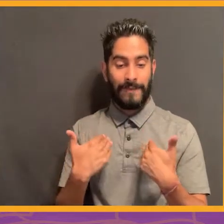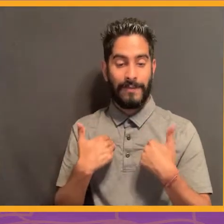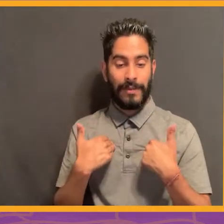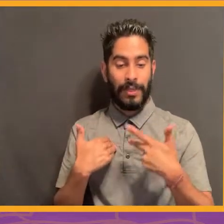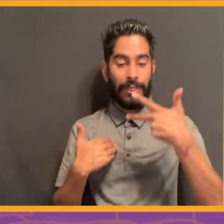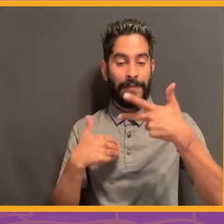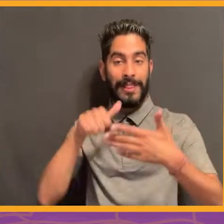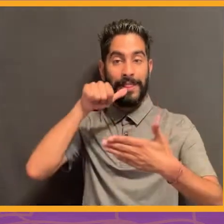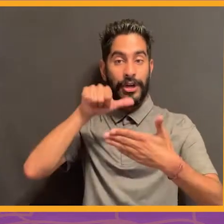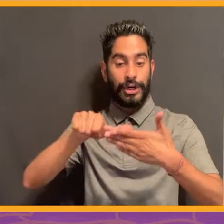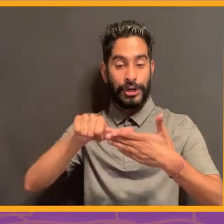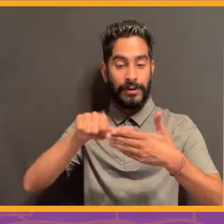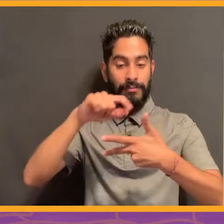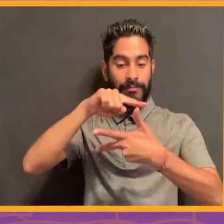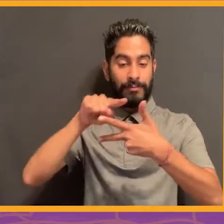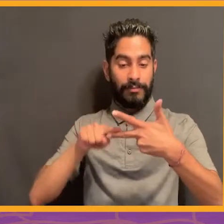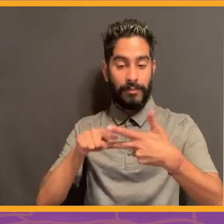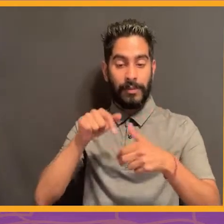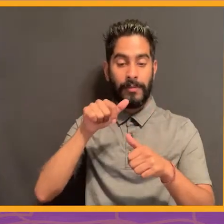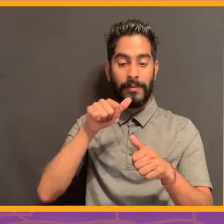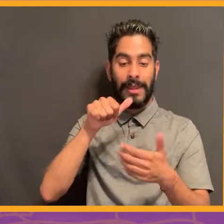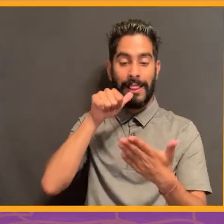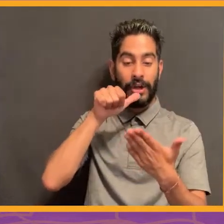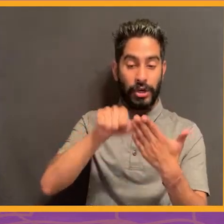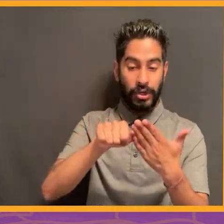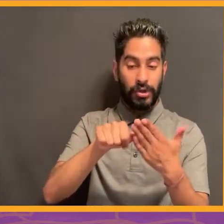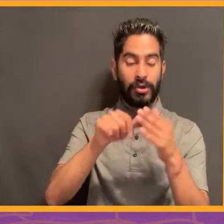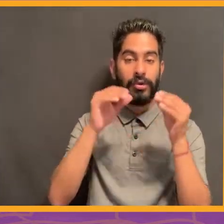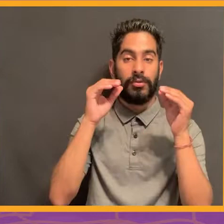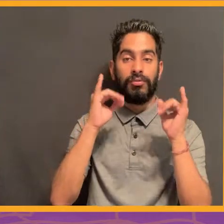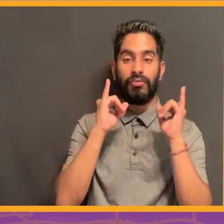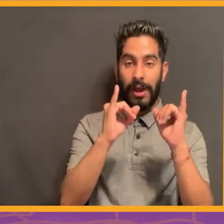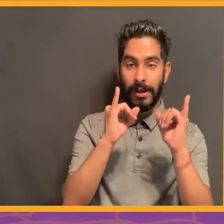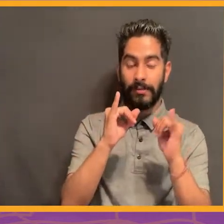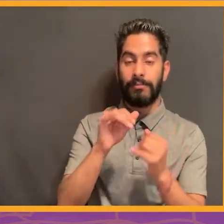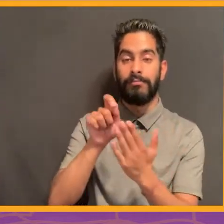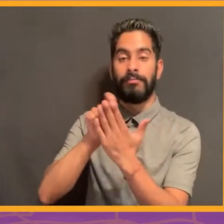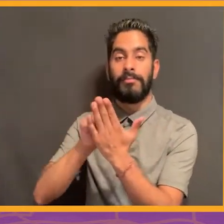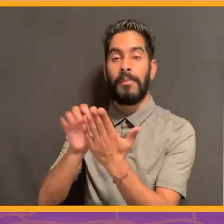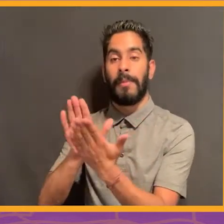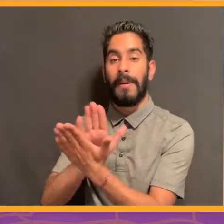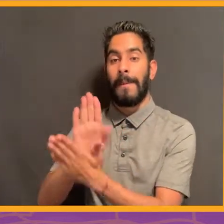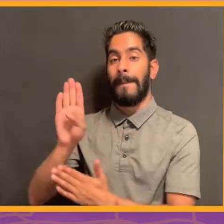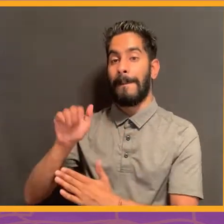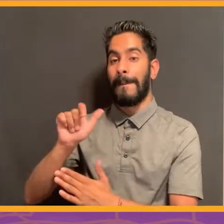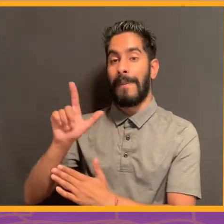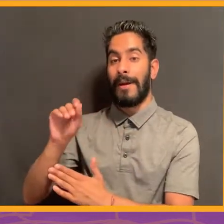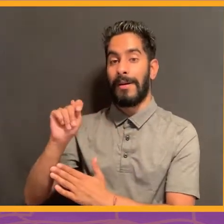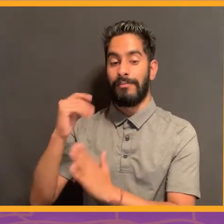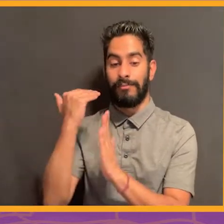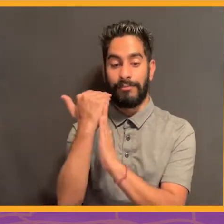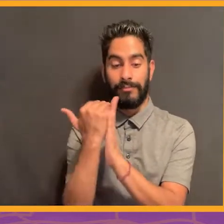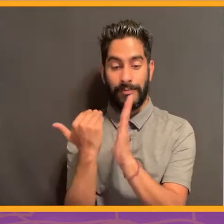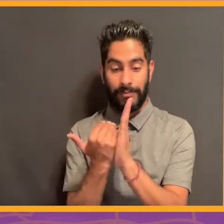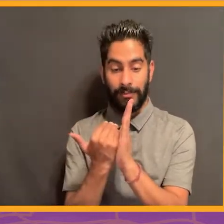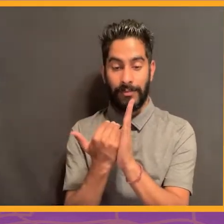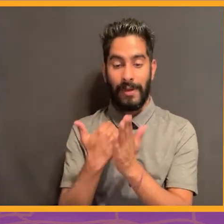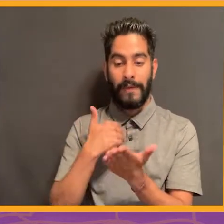a letter with the instructions, and a ballot. Please pay attention to the following instructions. Step